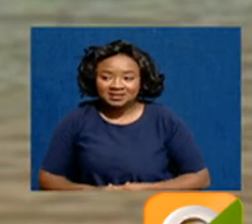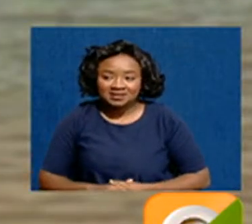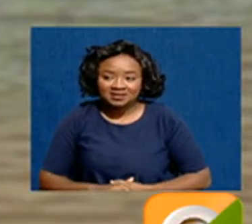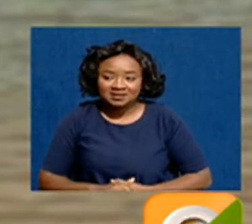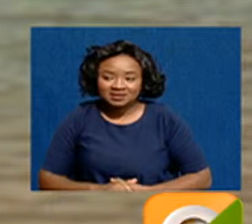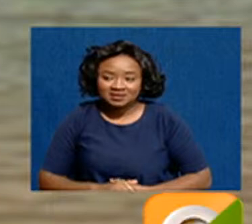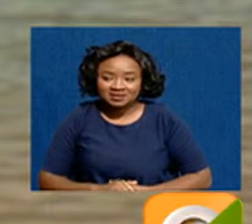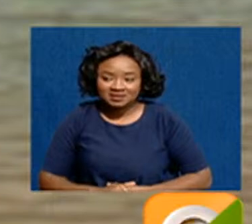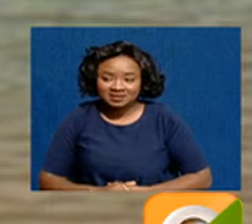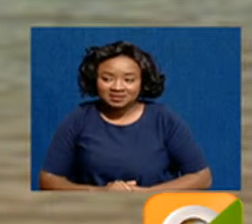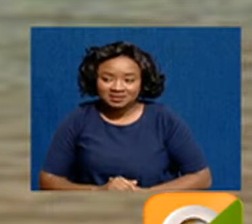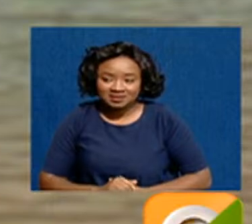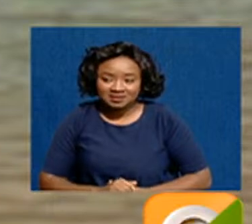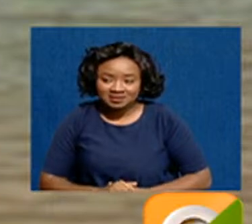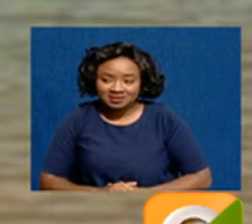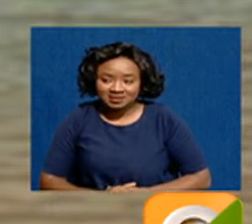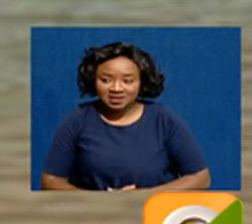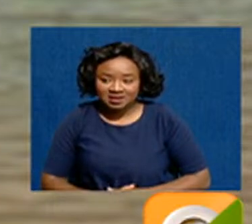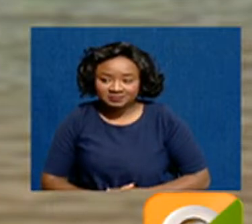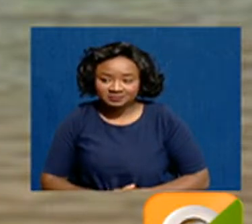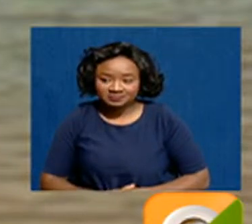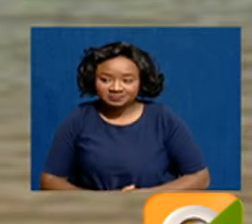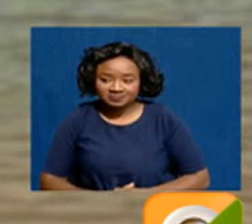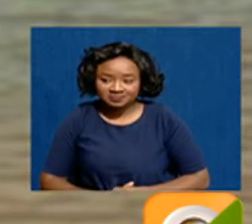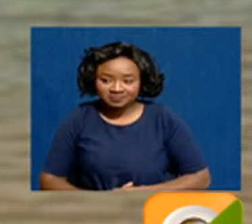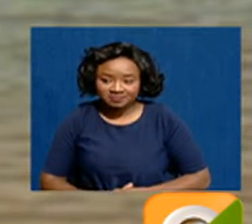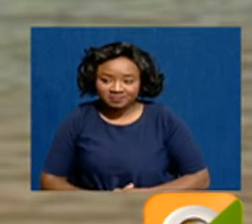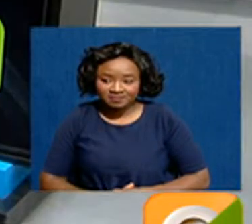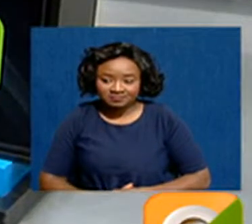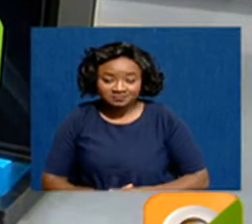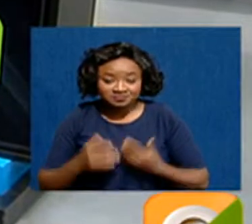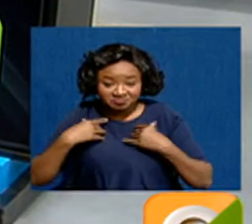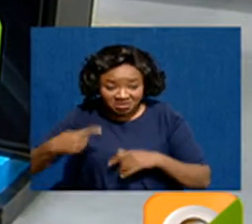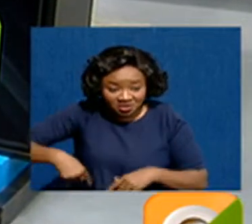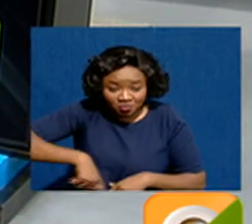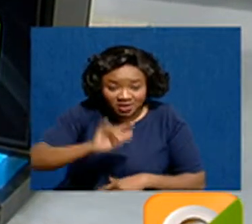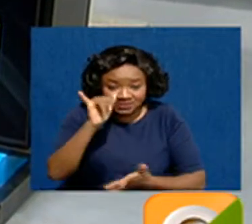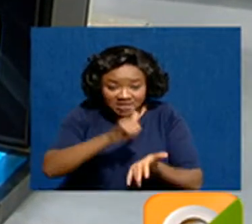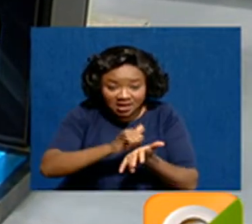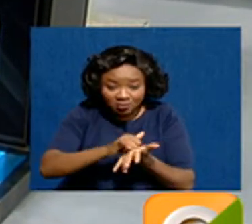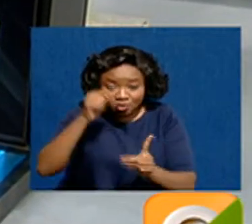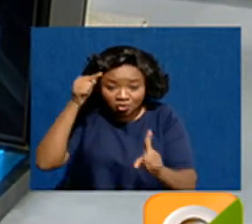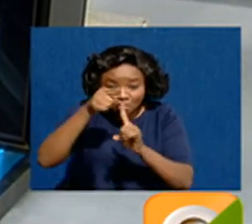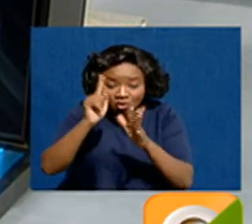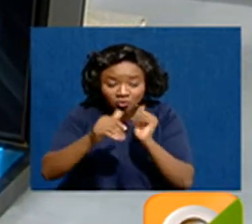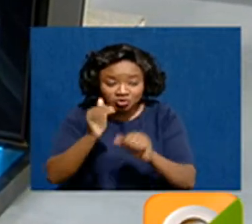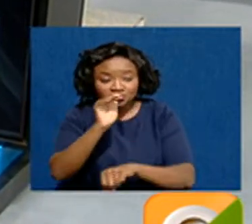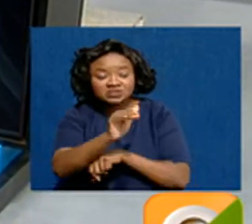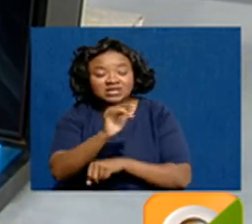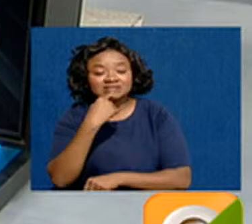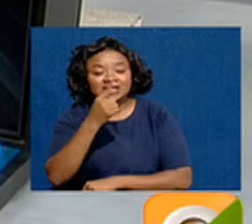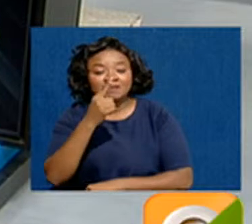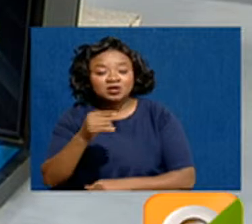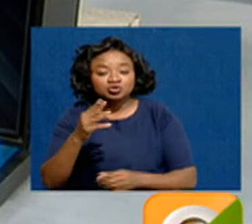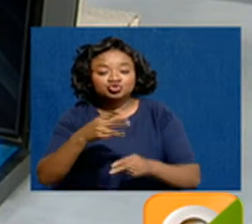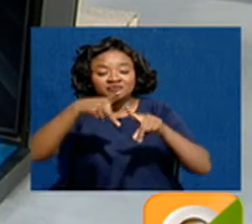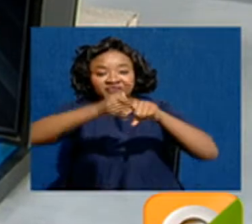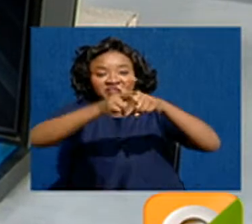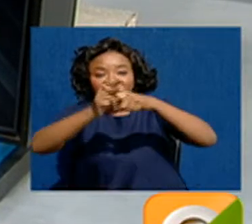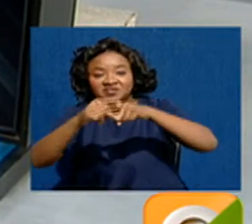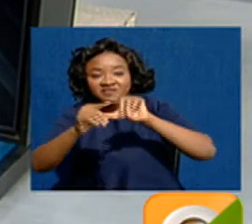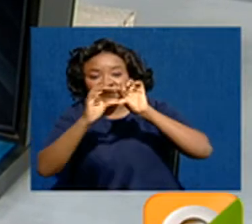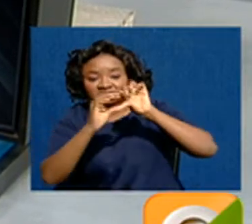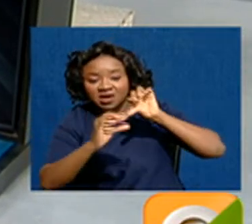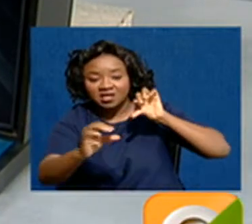need to go and tell them to fix gutters? I was not at the airport to tell them to fix gutters. Okay. That's not true. That is your own story. I was at